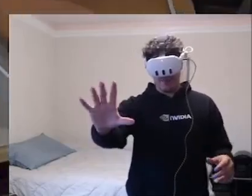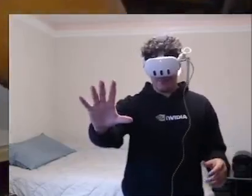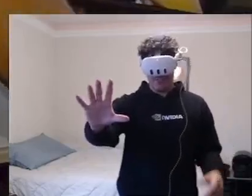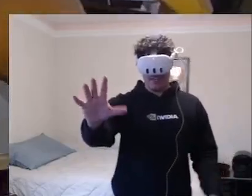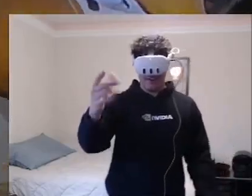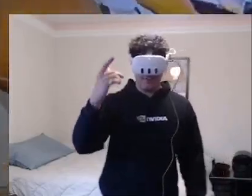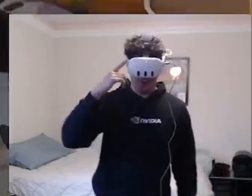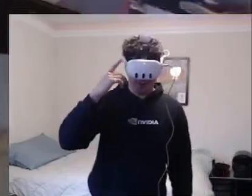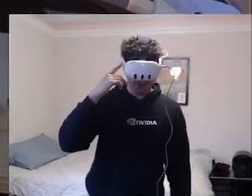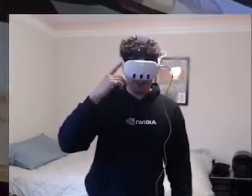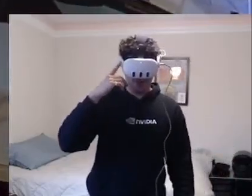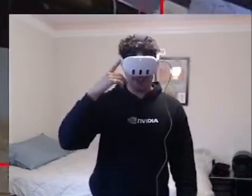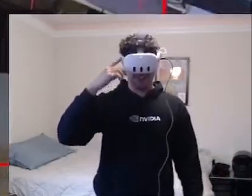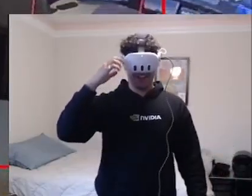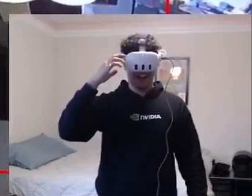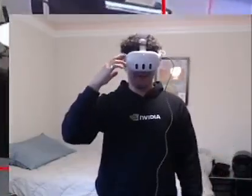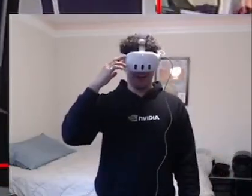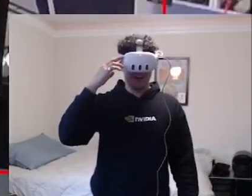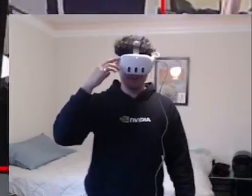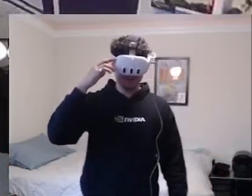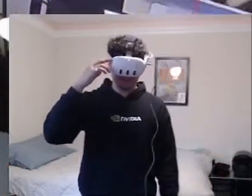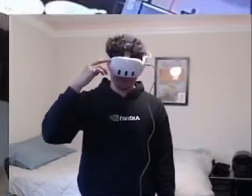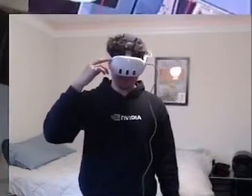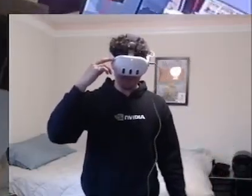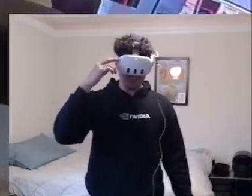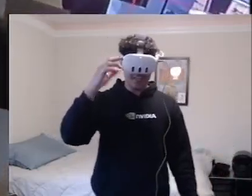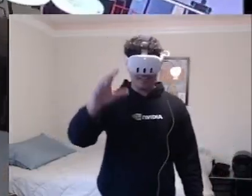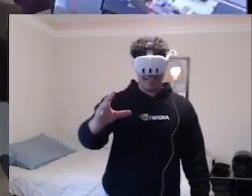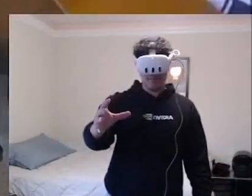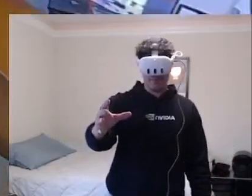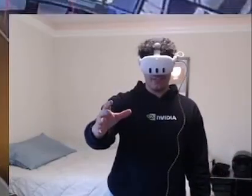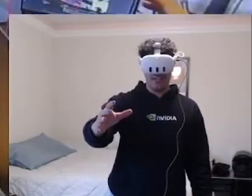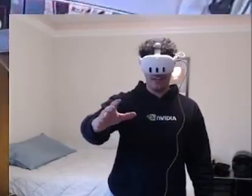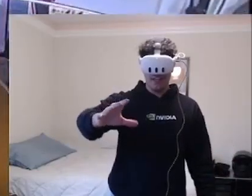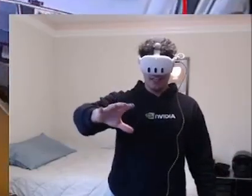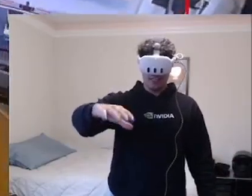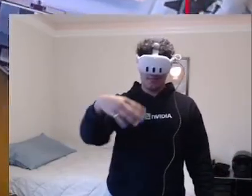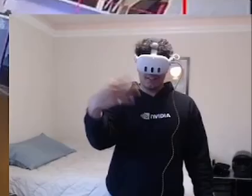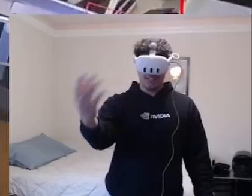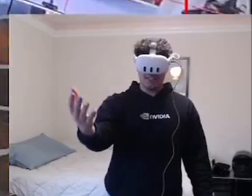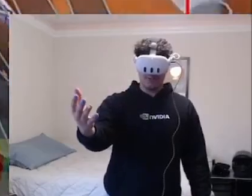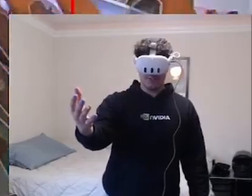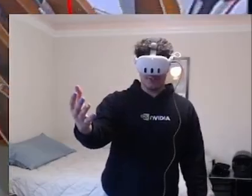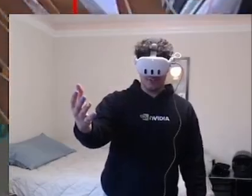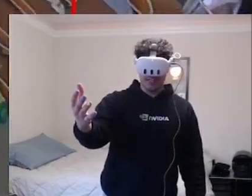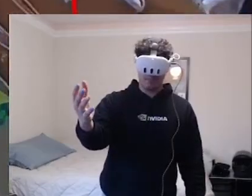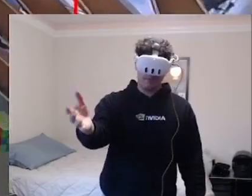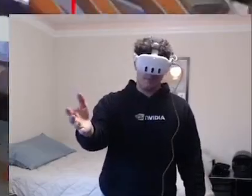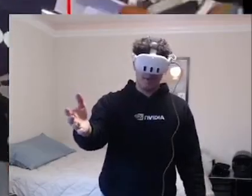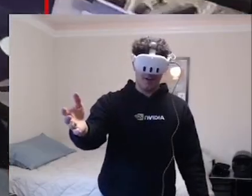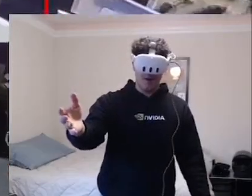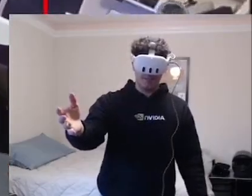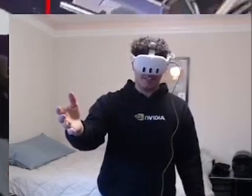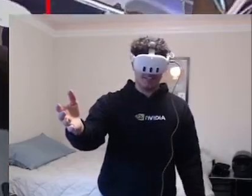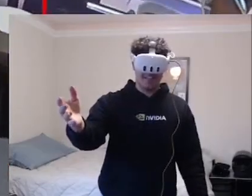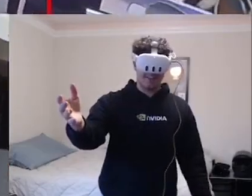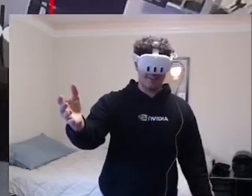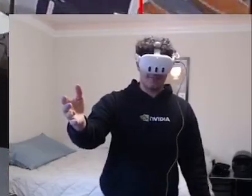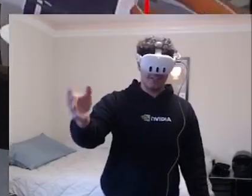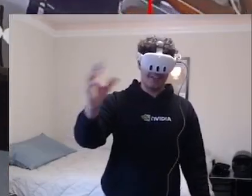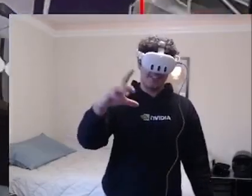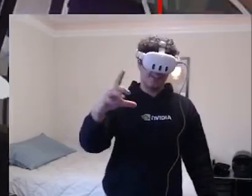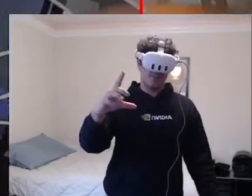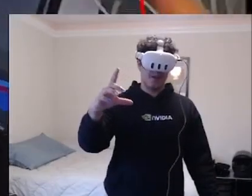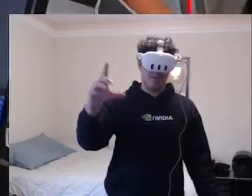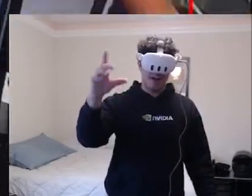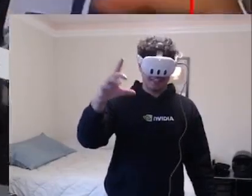the camera feed of the Oculus Quest that I'm wearing. And this camera feed is being sent to a server that's performing object detection.